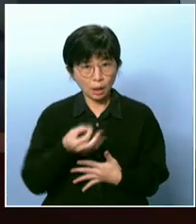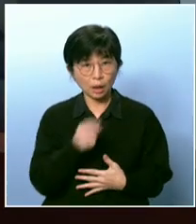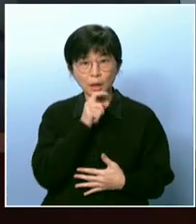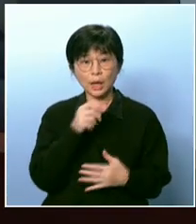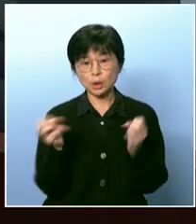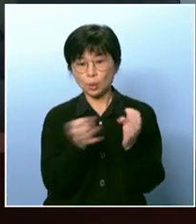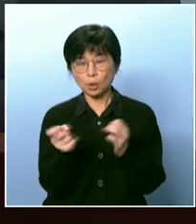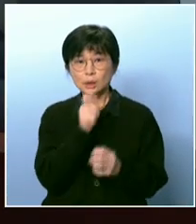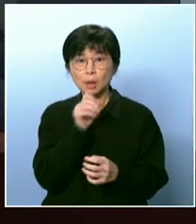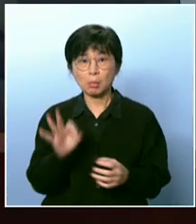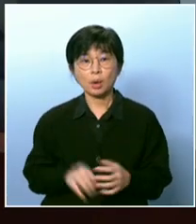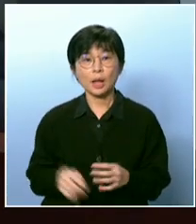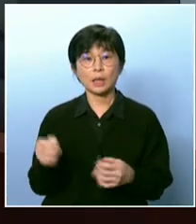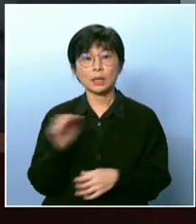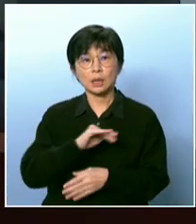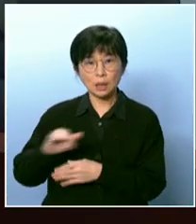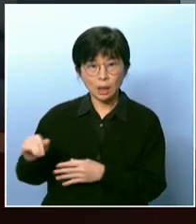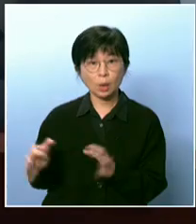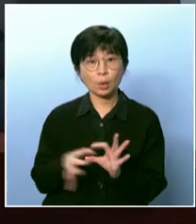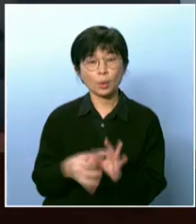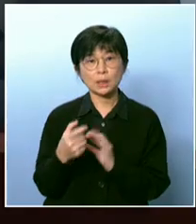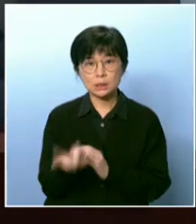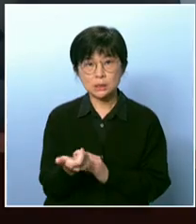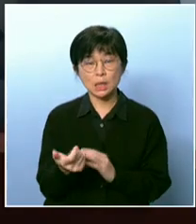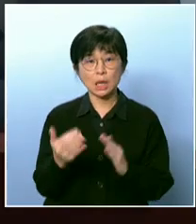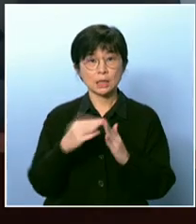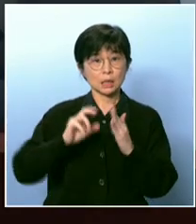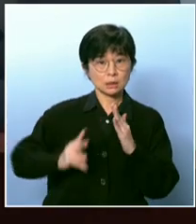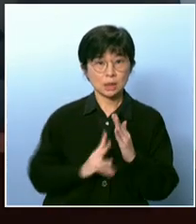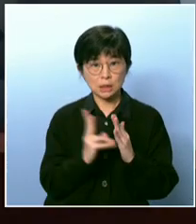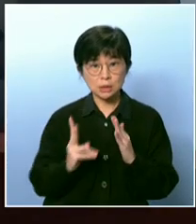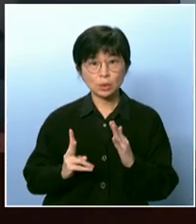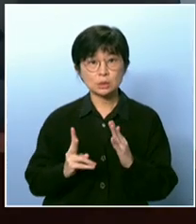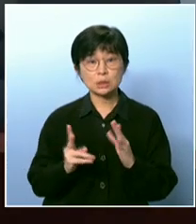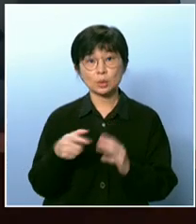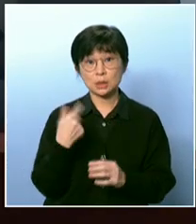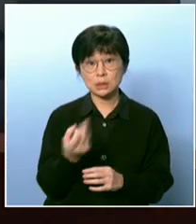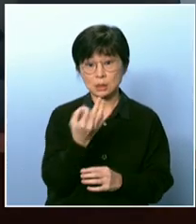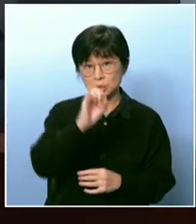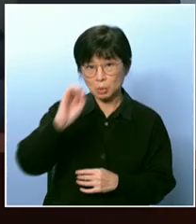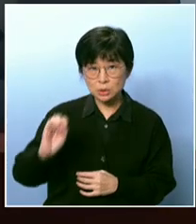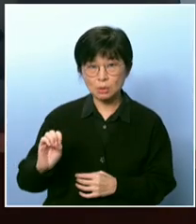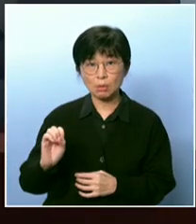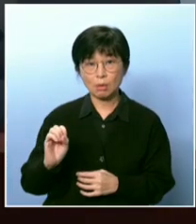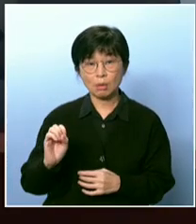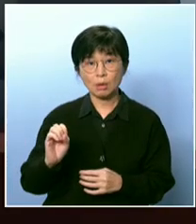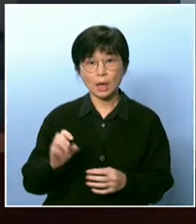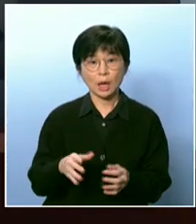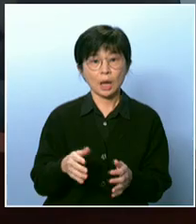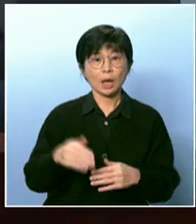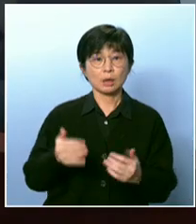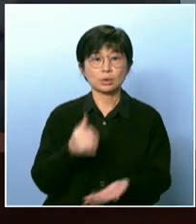to improve on accessibility of the facilities. I also note with the